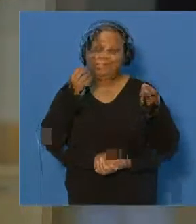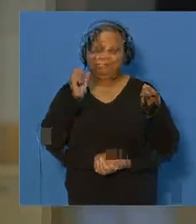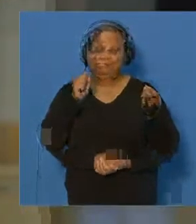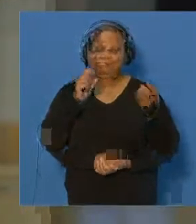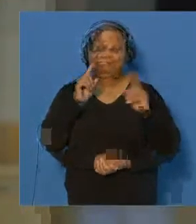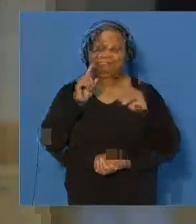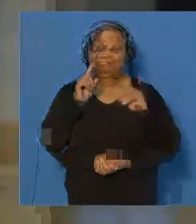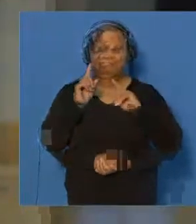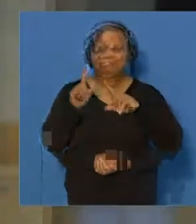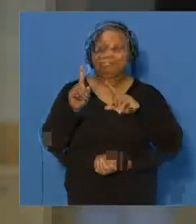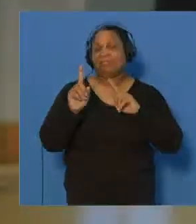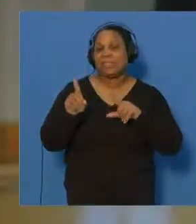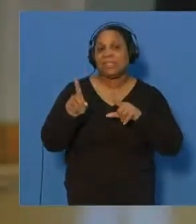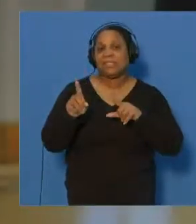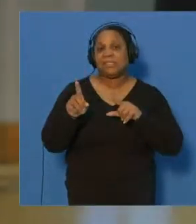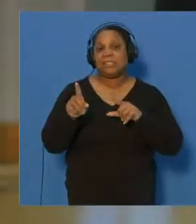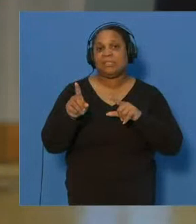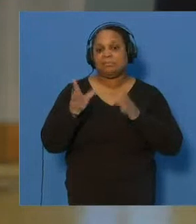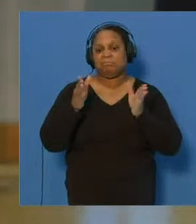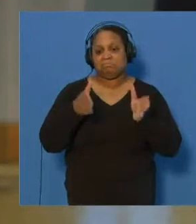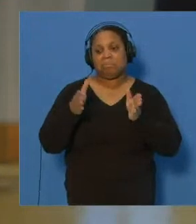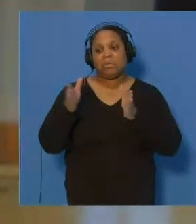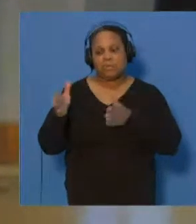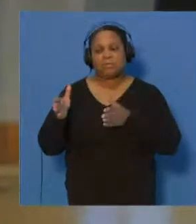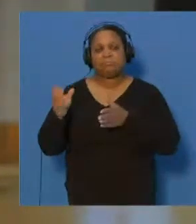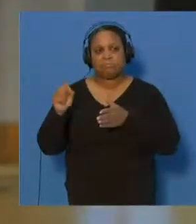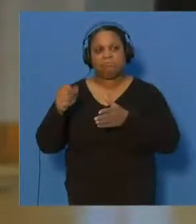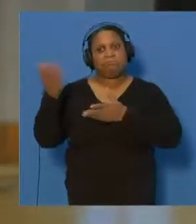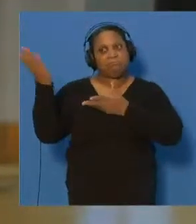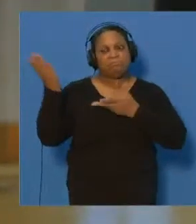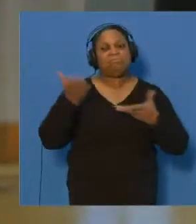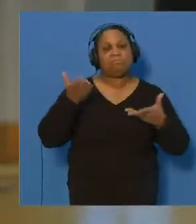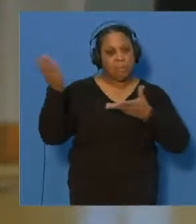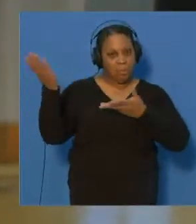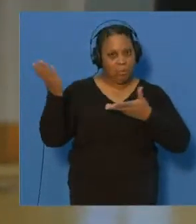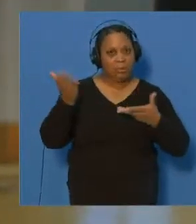Provide is that the persons, like I said, it was imported from the